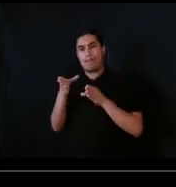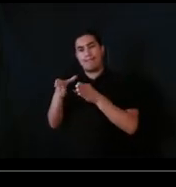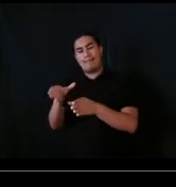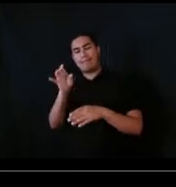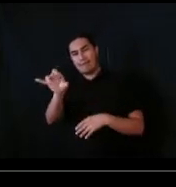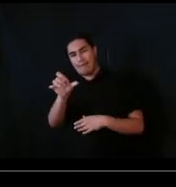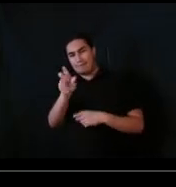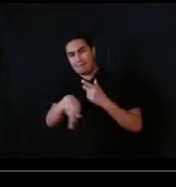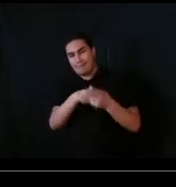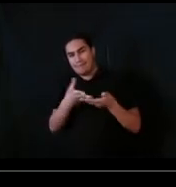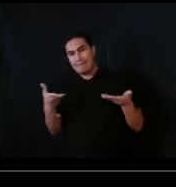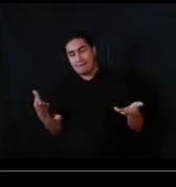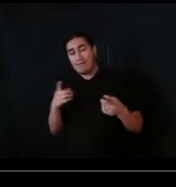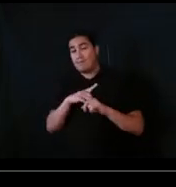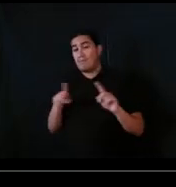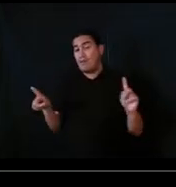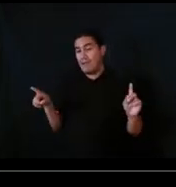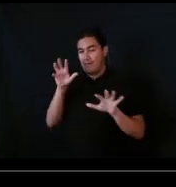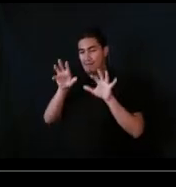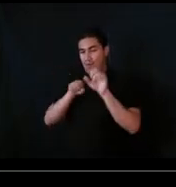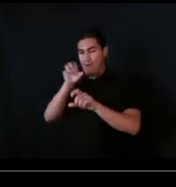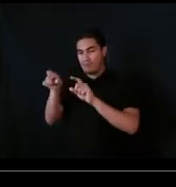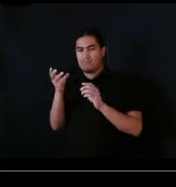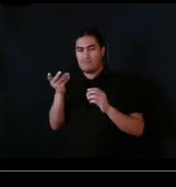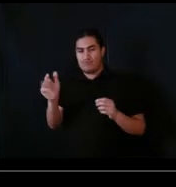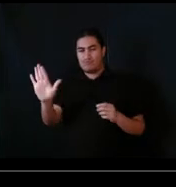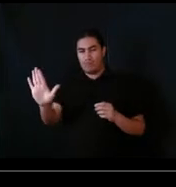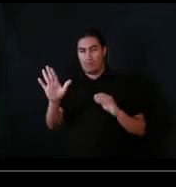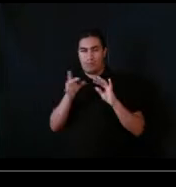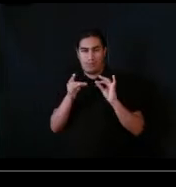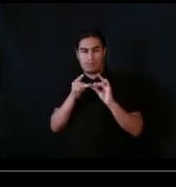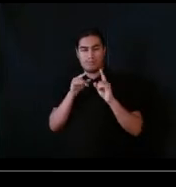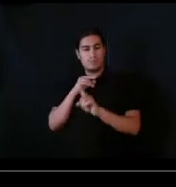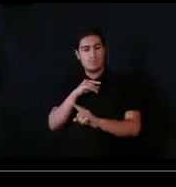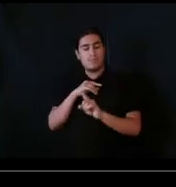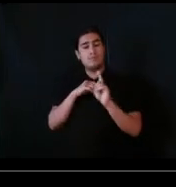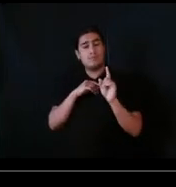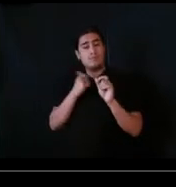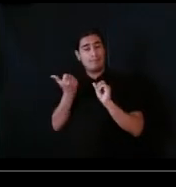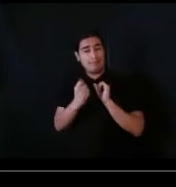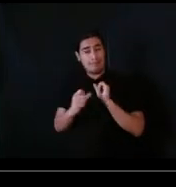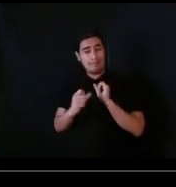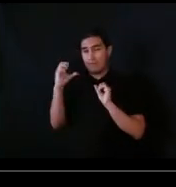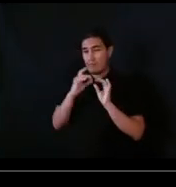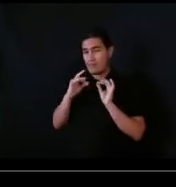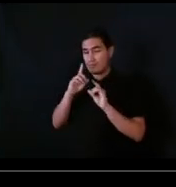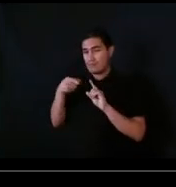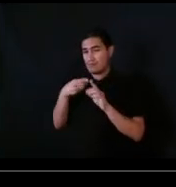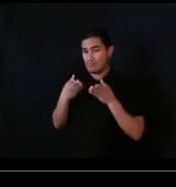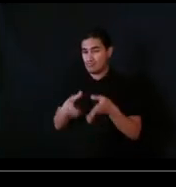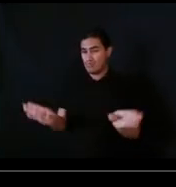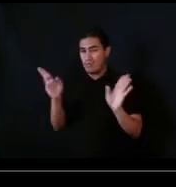but i think i caught some of this who are commenting on it but is there going to be comments on just the general highway projects overall